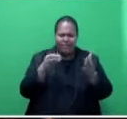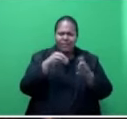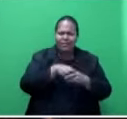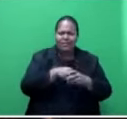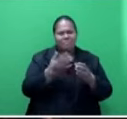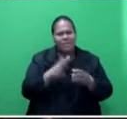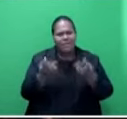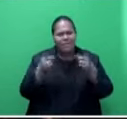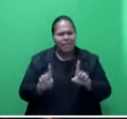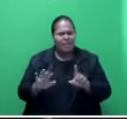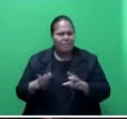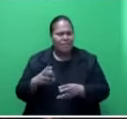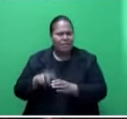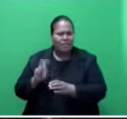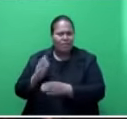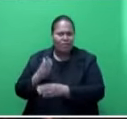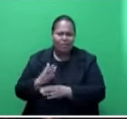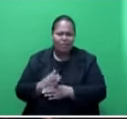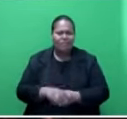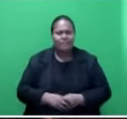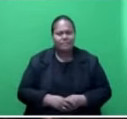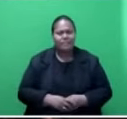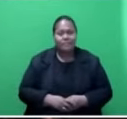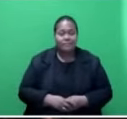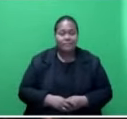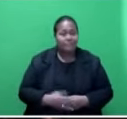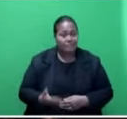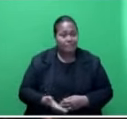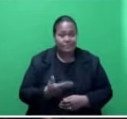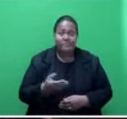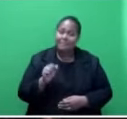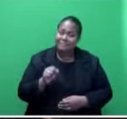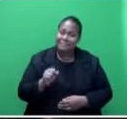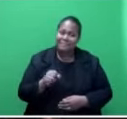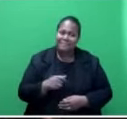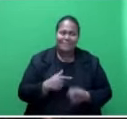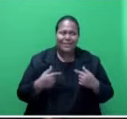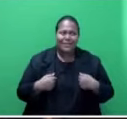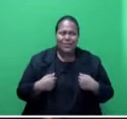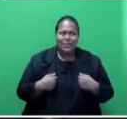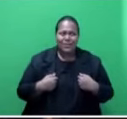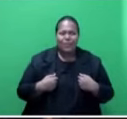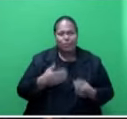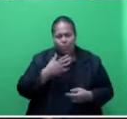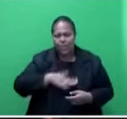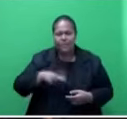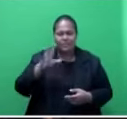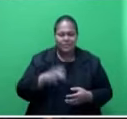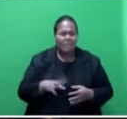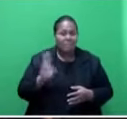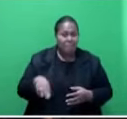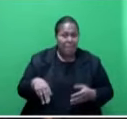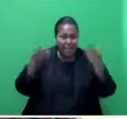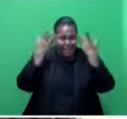Honourable Minister. Mr. Speaker, sir, we would like to exercise the ghost from FNPF completely. And this is part